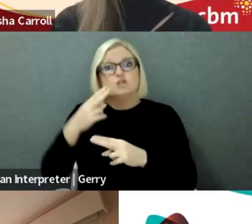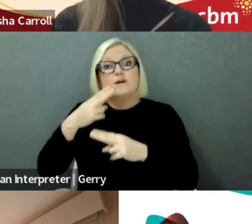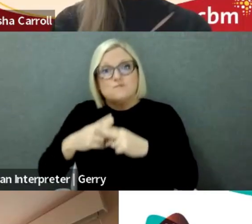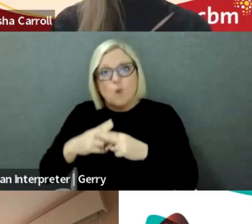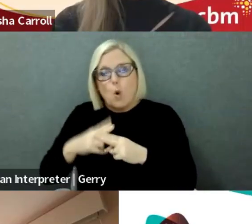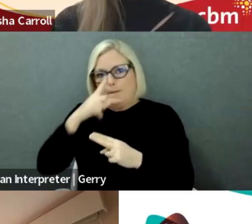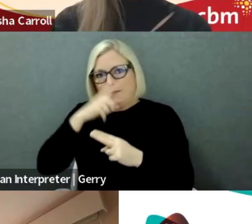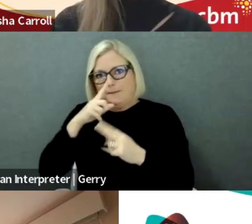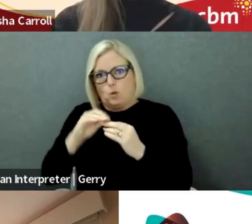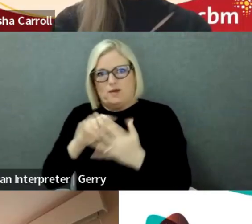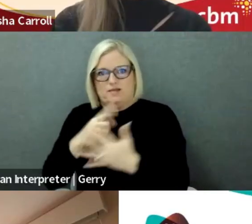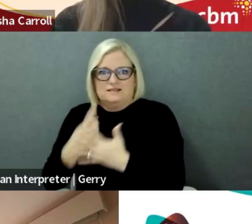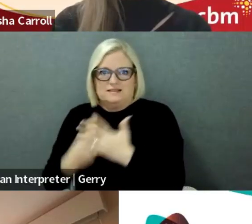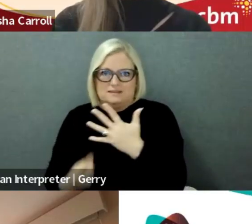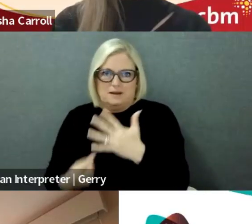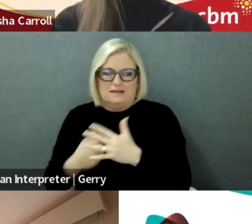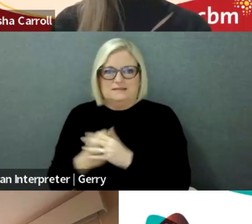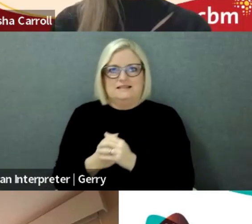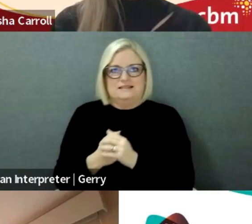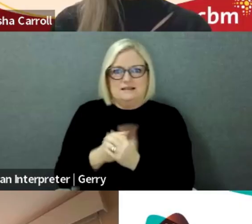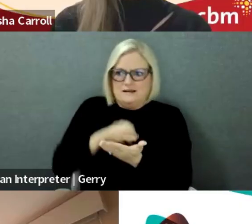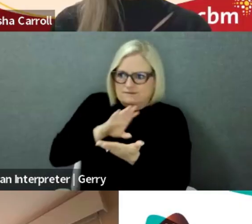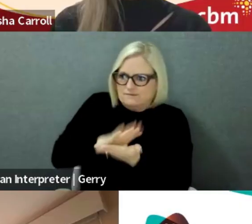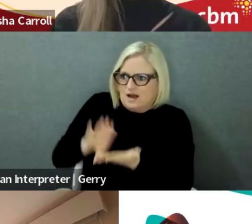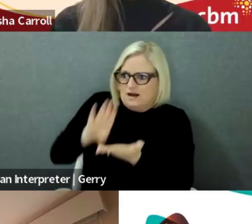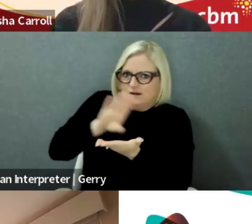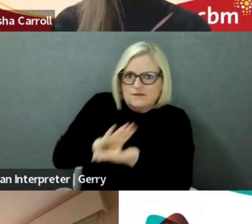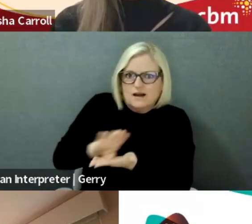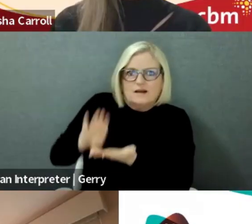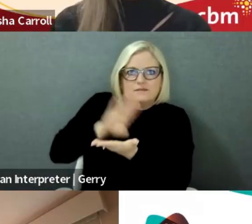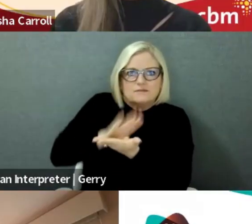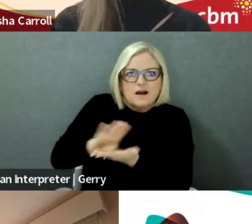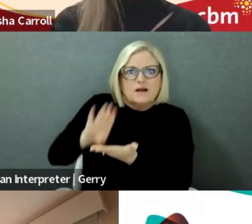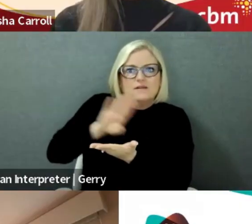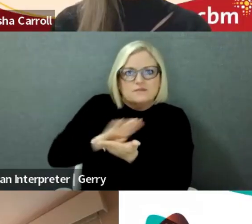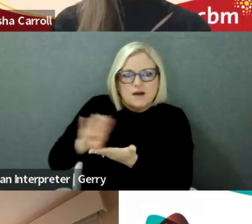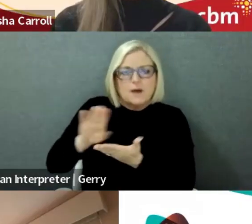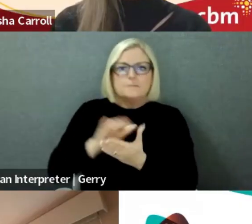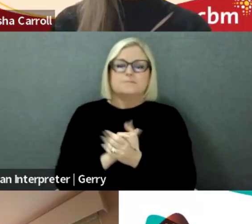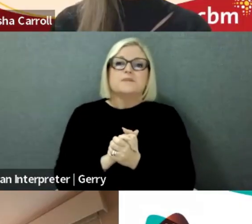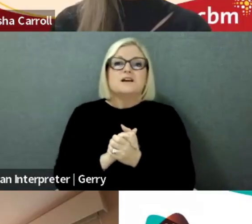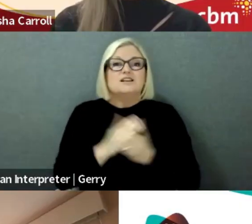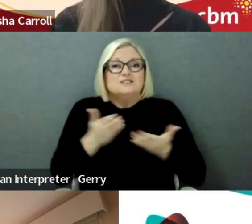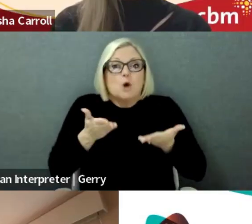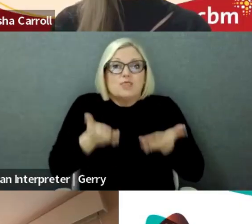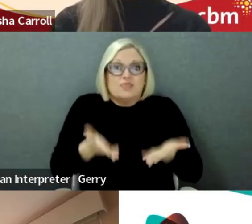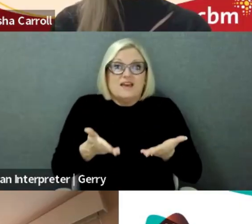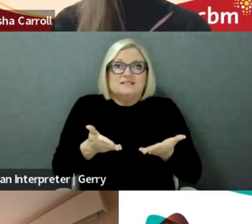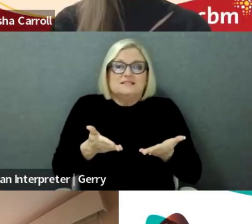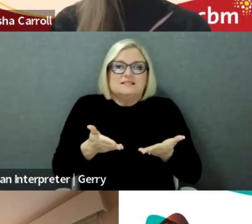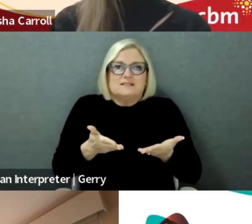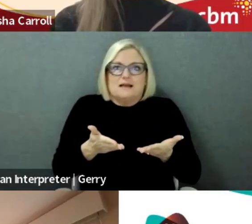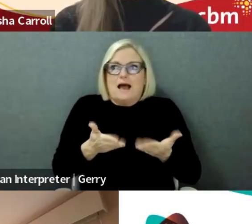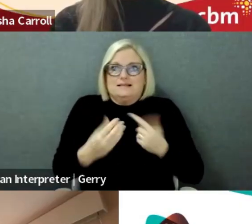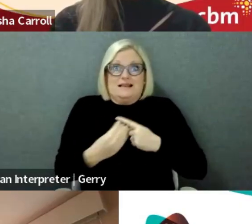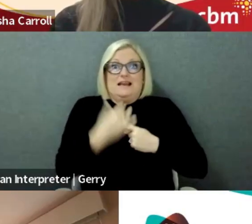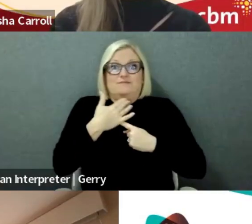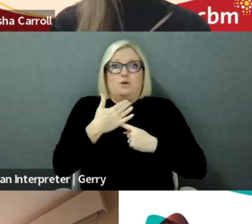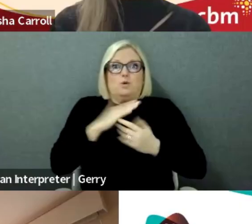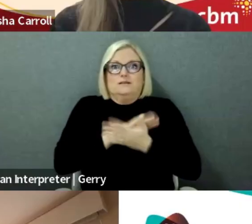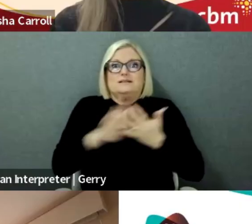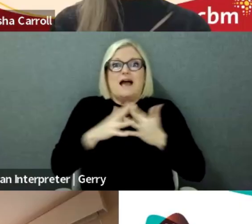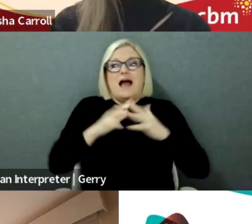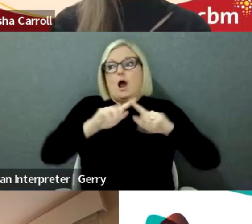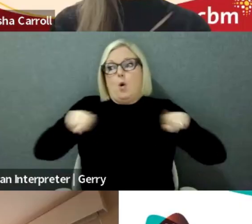with the CRPD. These insights directly shape the strategy, which have directly shaped how we spend our money going forward. We published